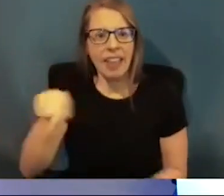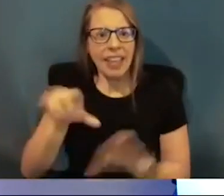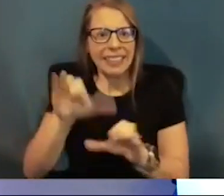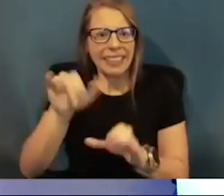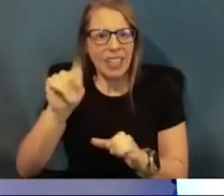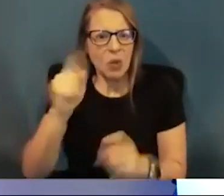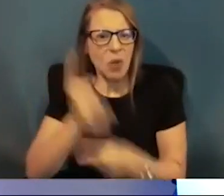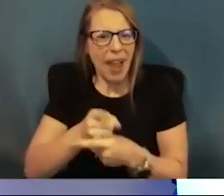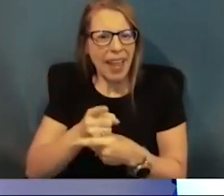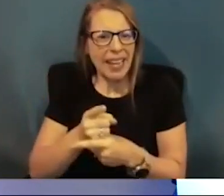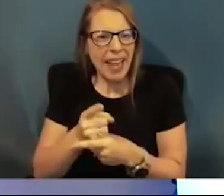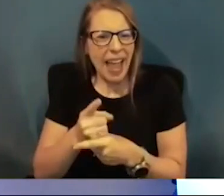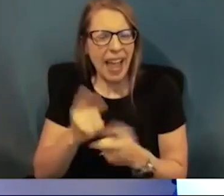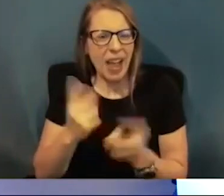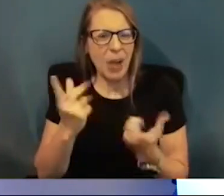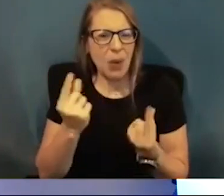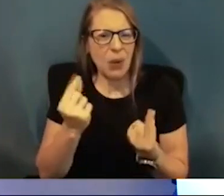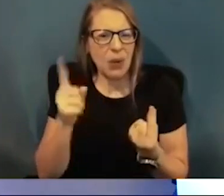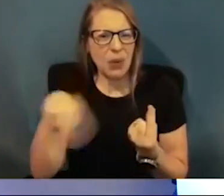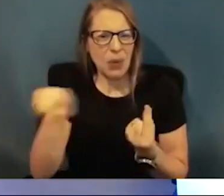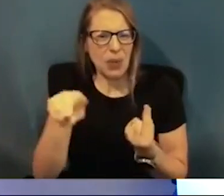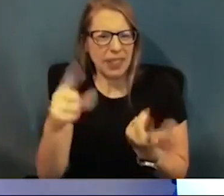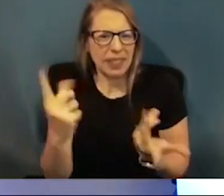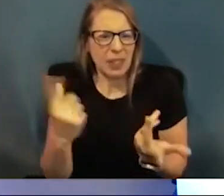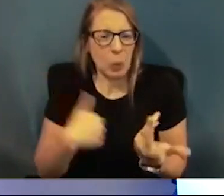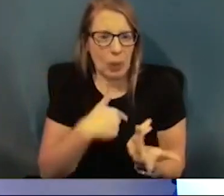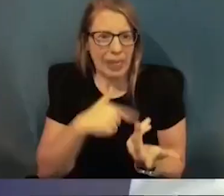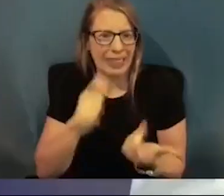is it? What are the Native Americans doing that we all need to be doing?